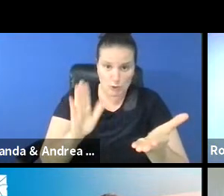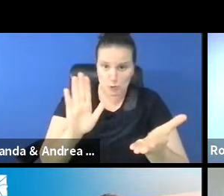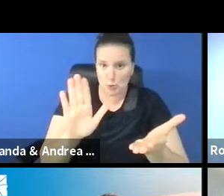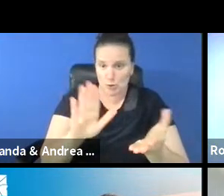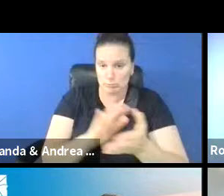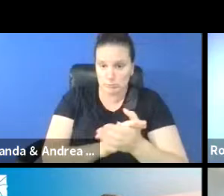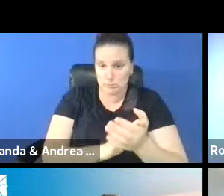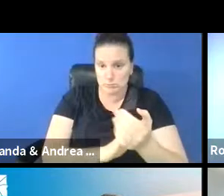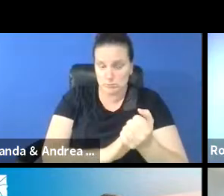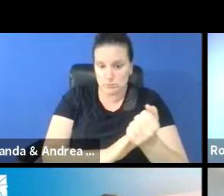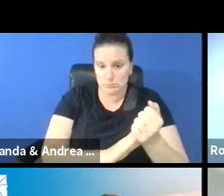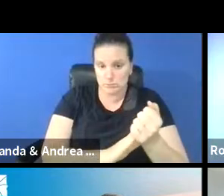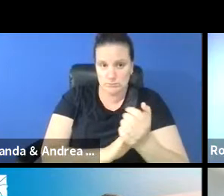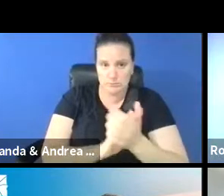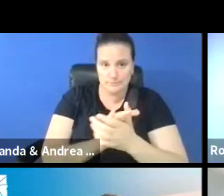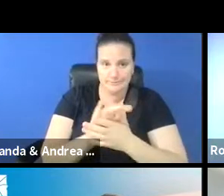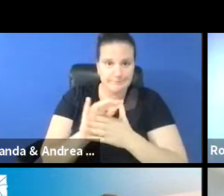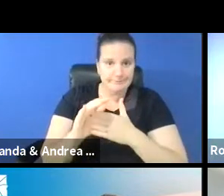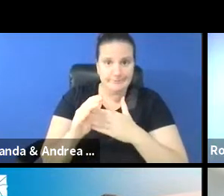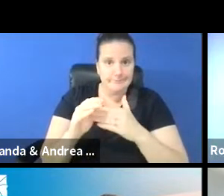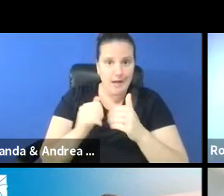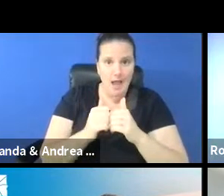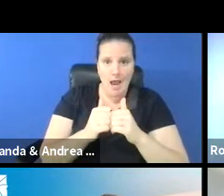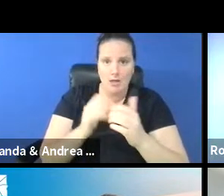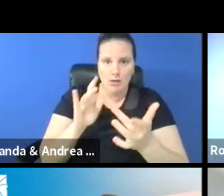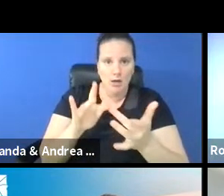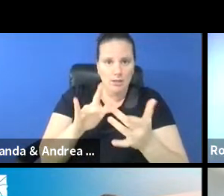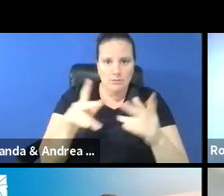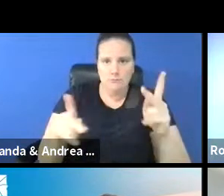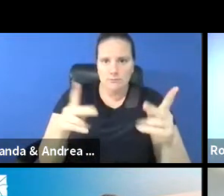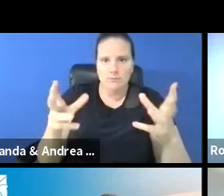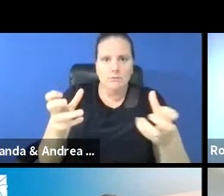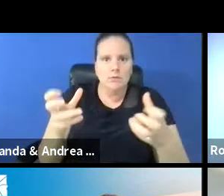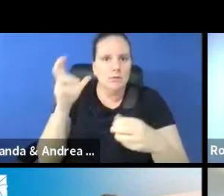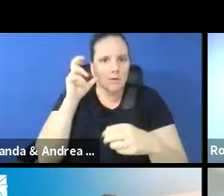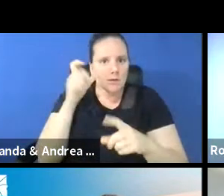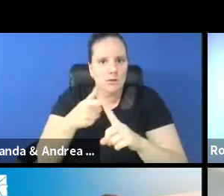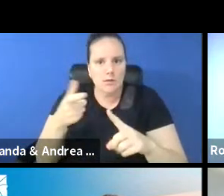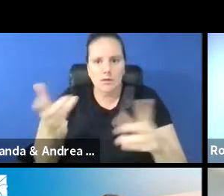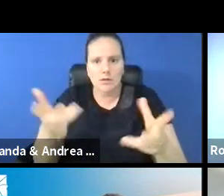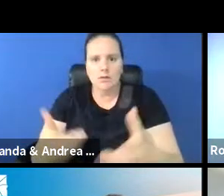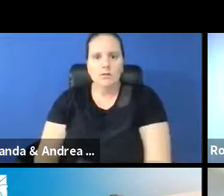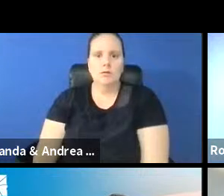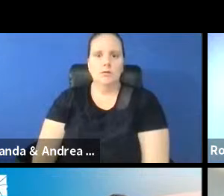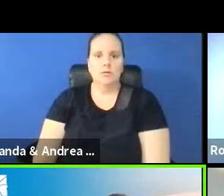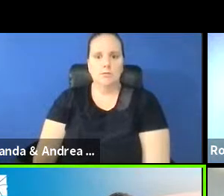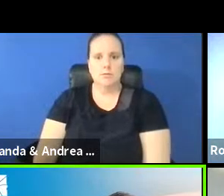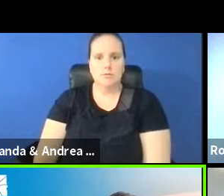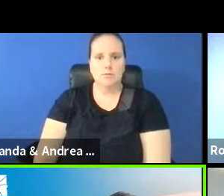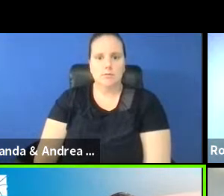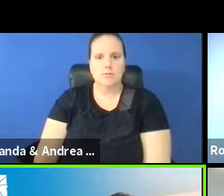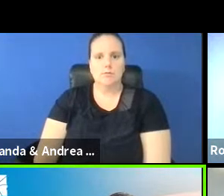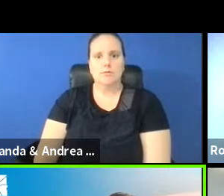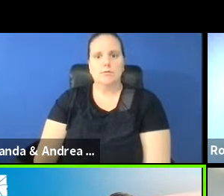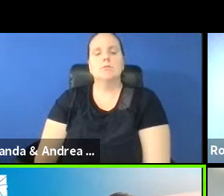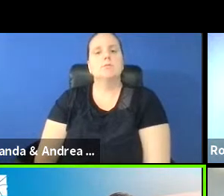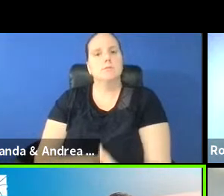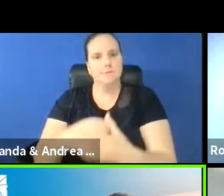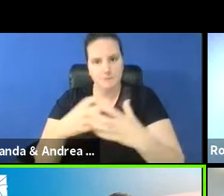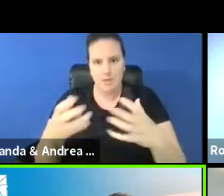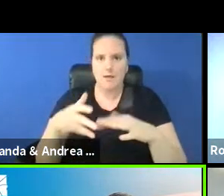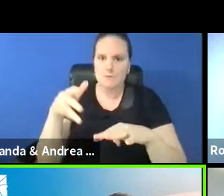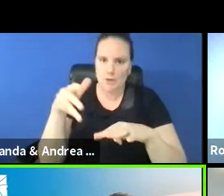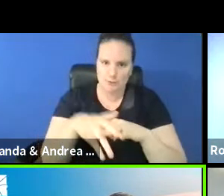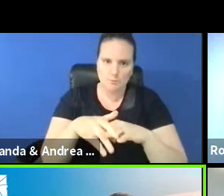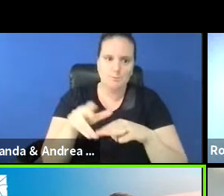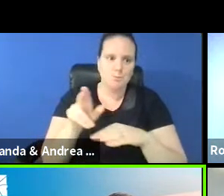your mode to get in contact with the people you want to hear from? A lot of grassroots. So we're trying